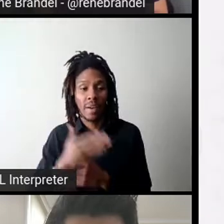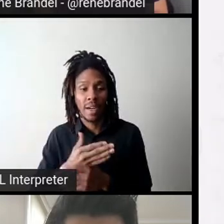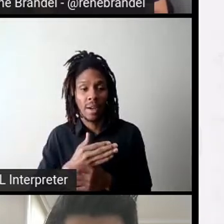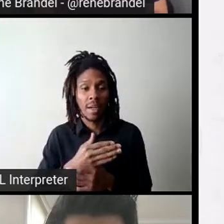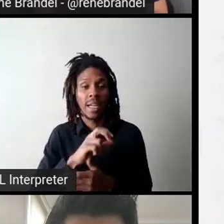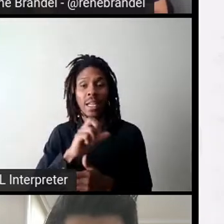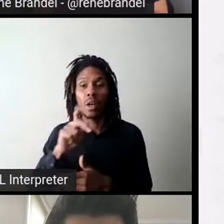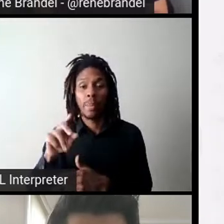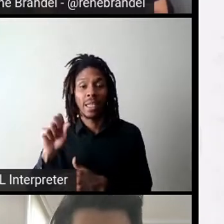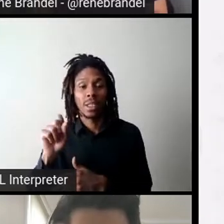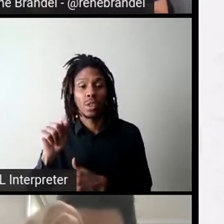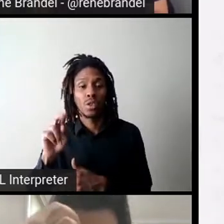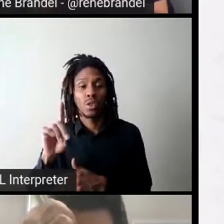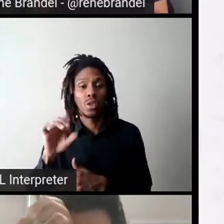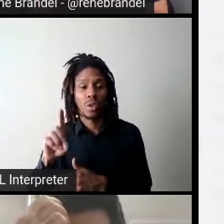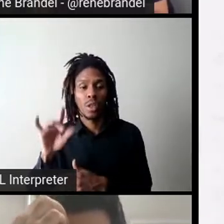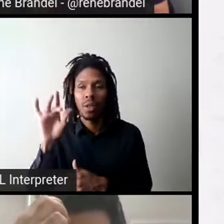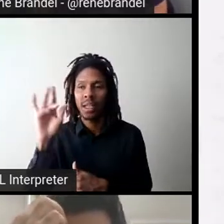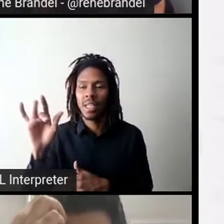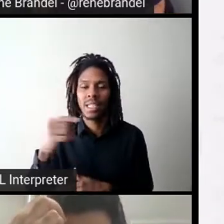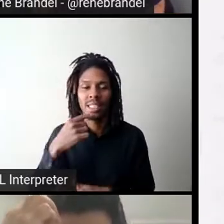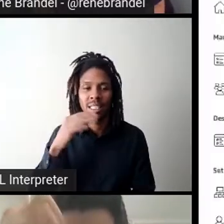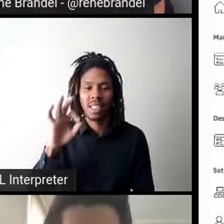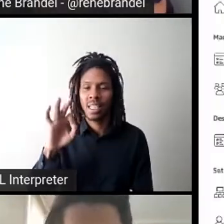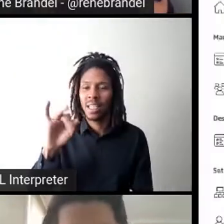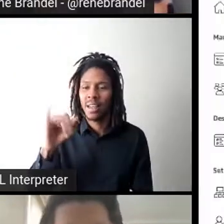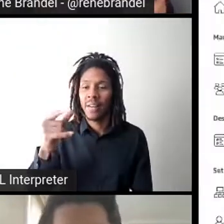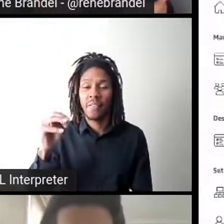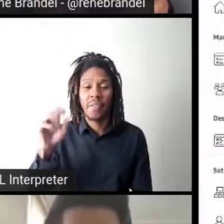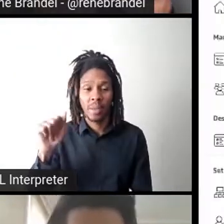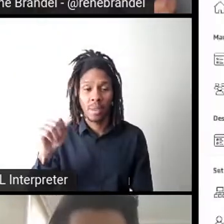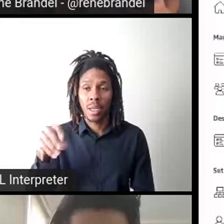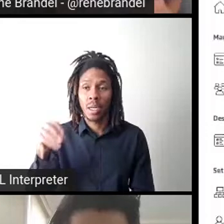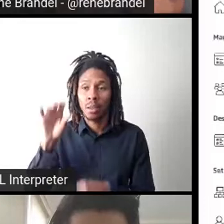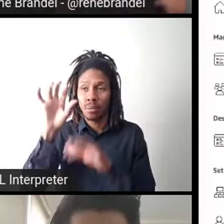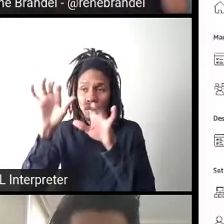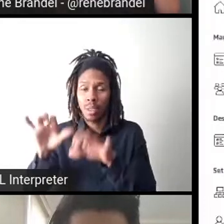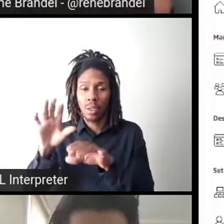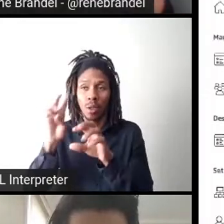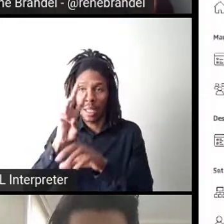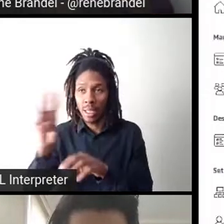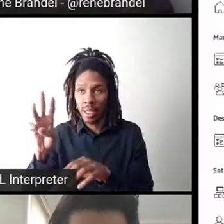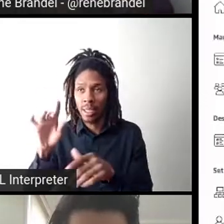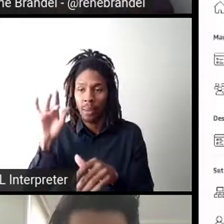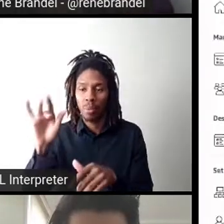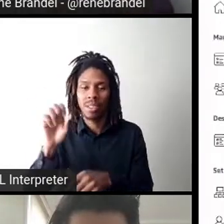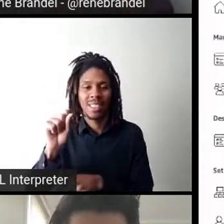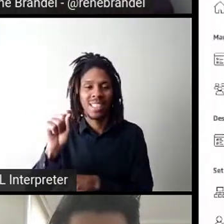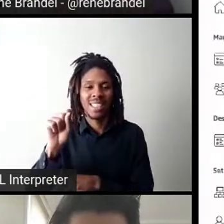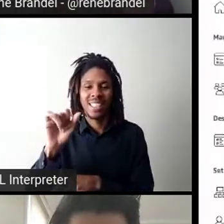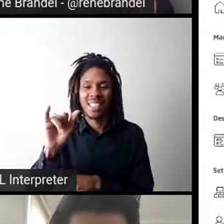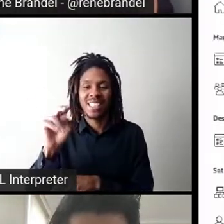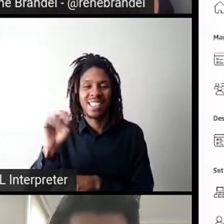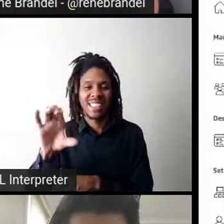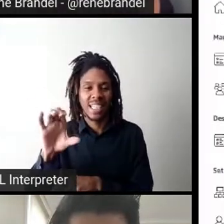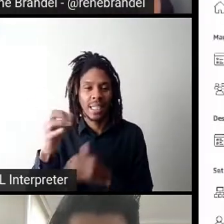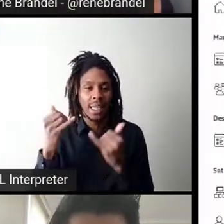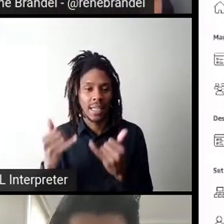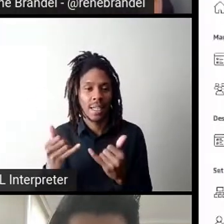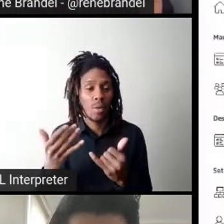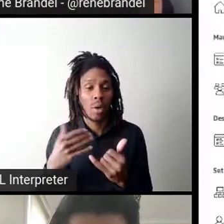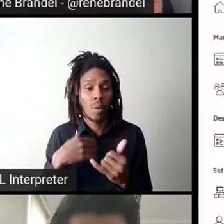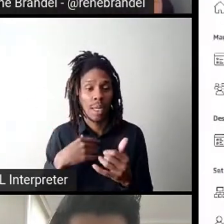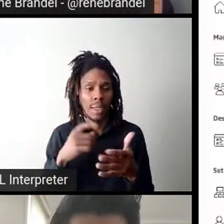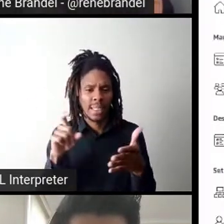says Sync with Figma. Provide your link, press Sync Now. And what we're doing now is we're scanning